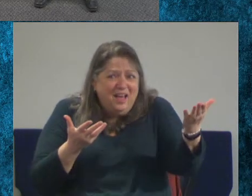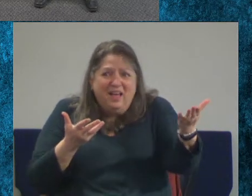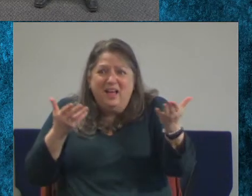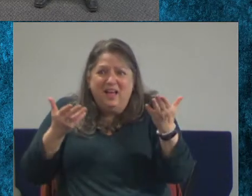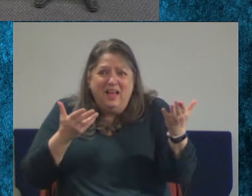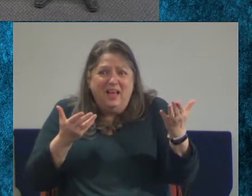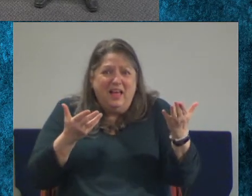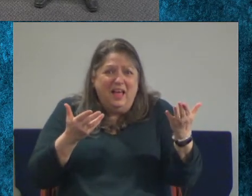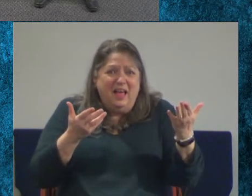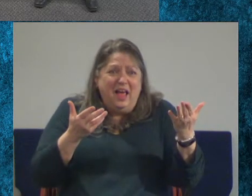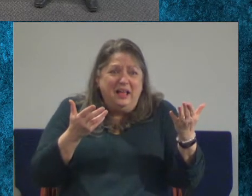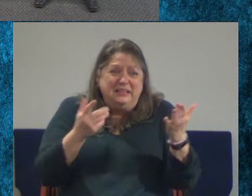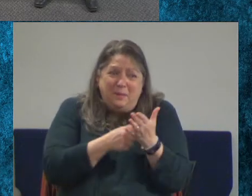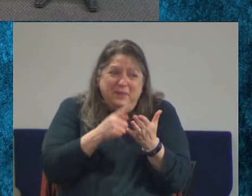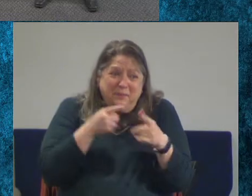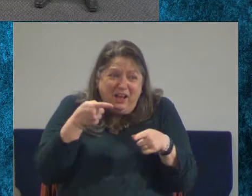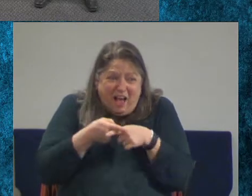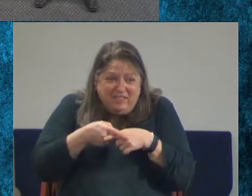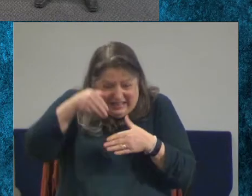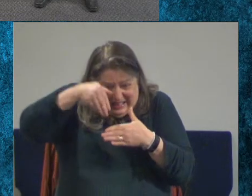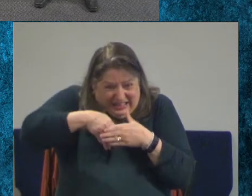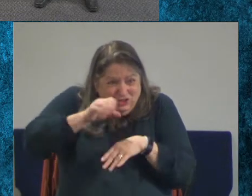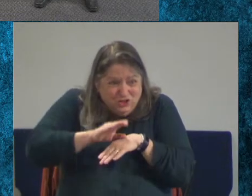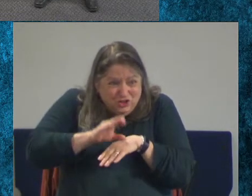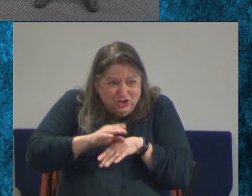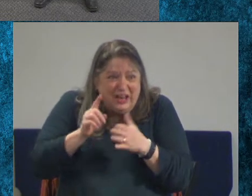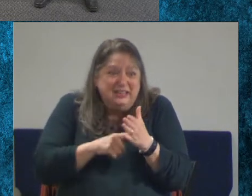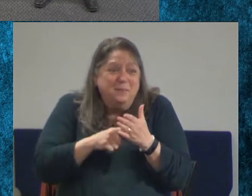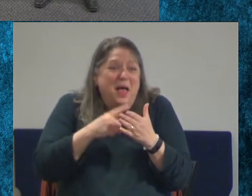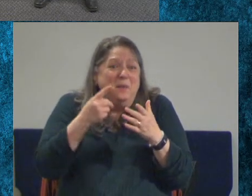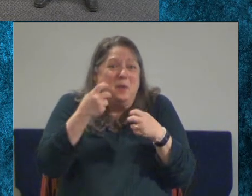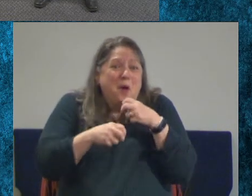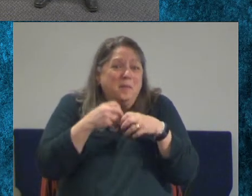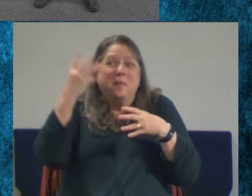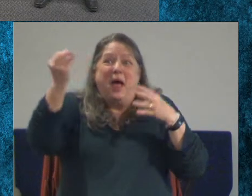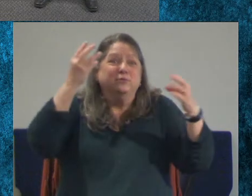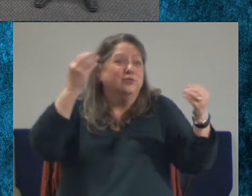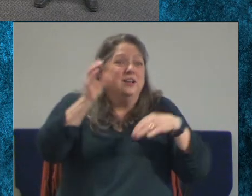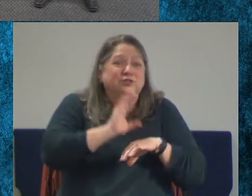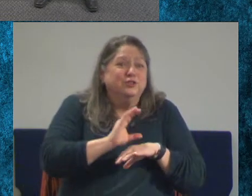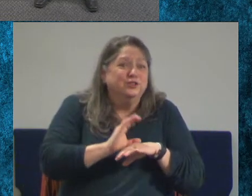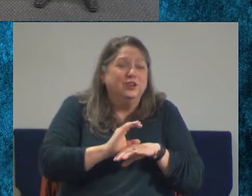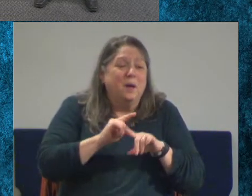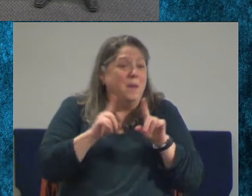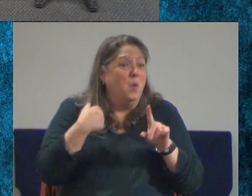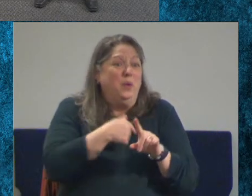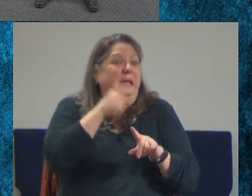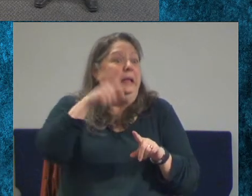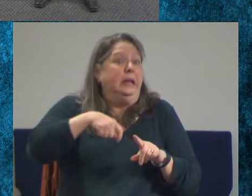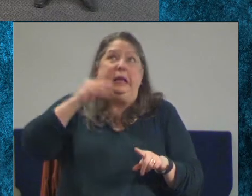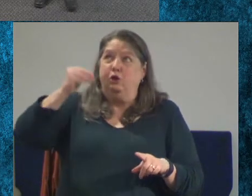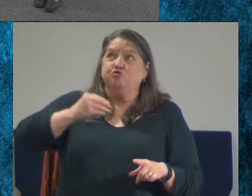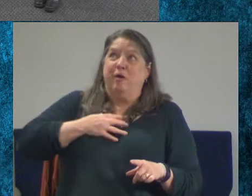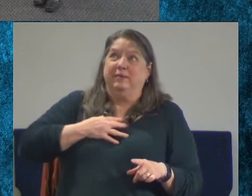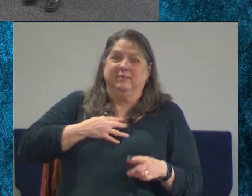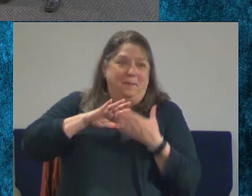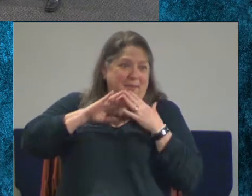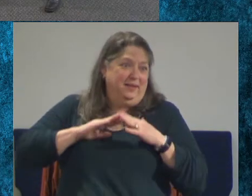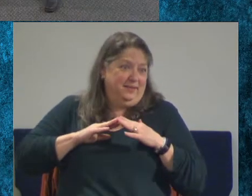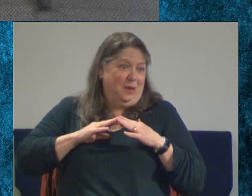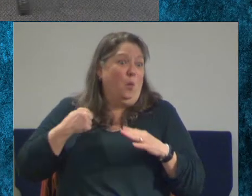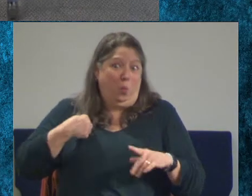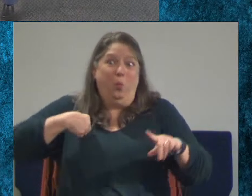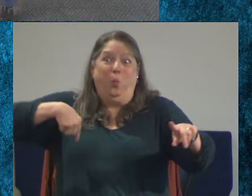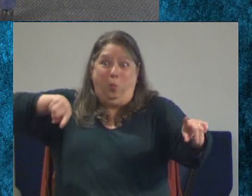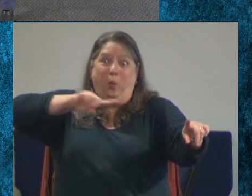church, but even within the church. And so Paul says, grace and peace. That is found in Jesus.